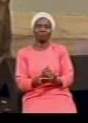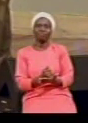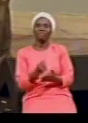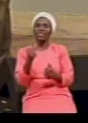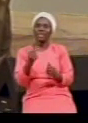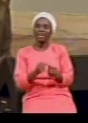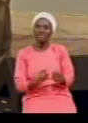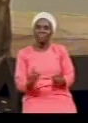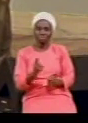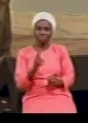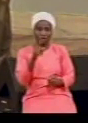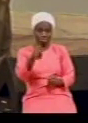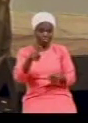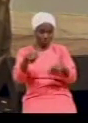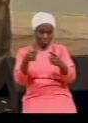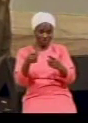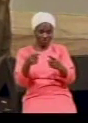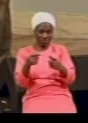Everywhere you go,